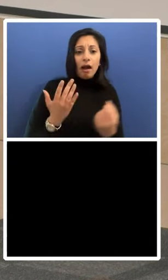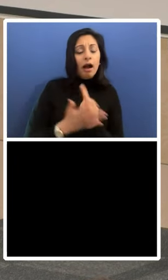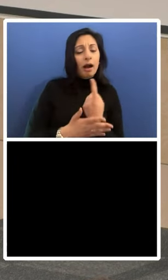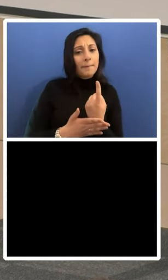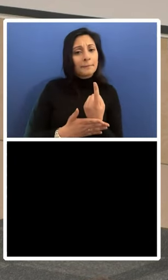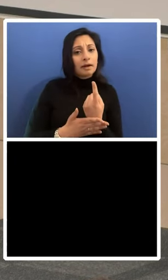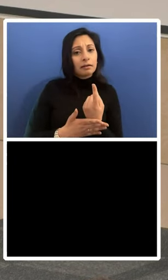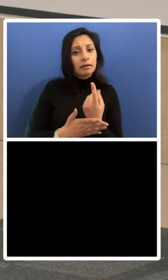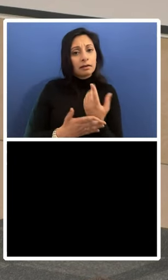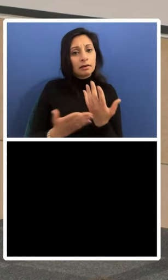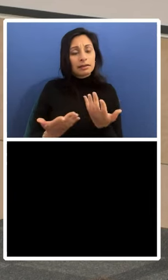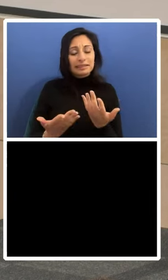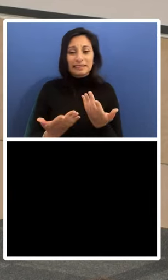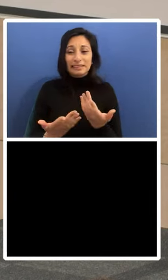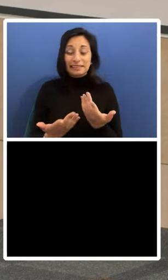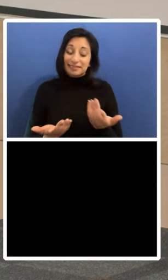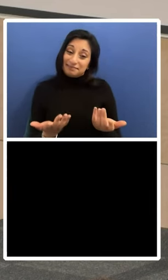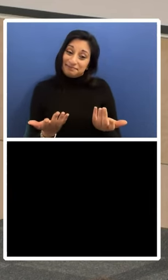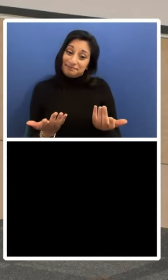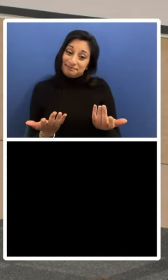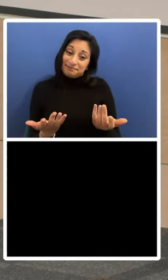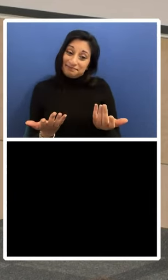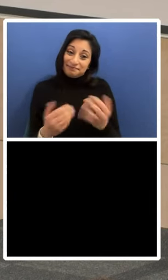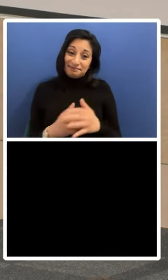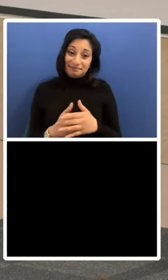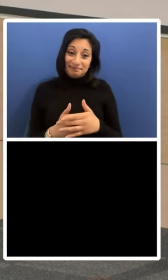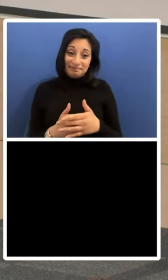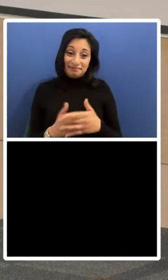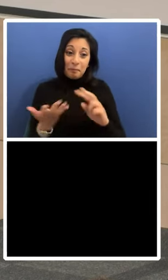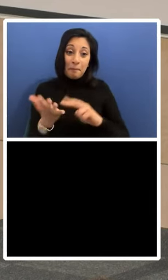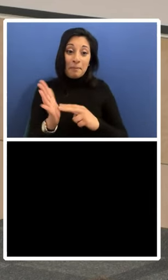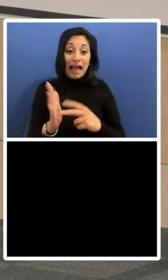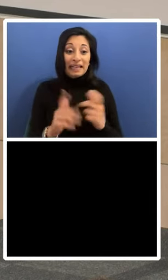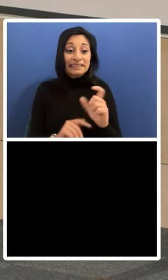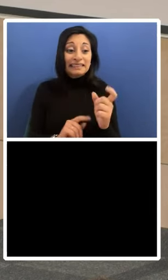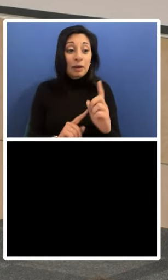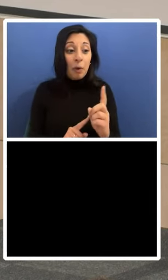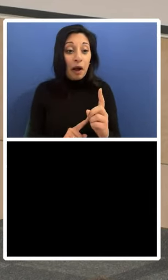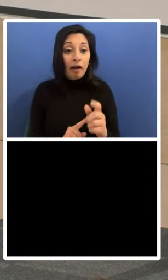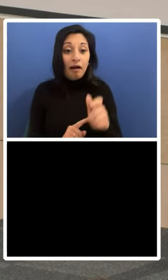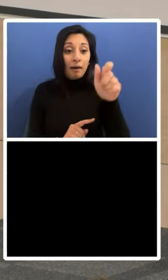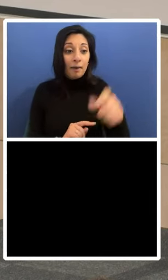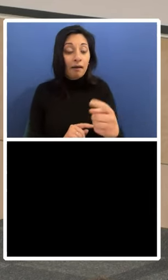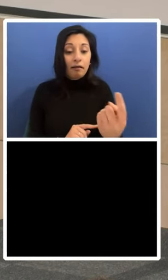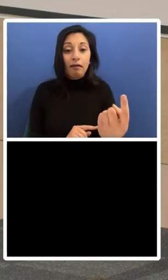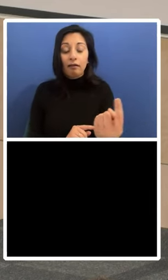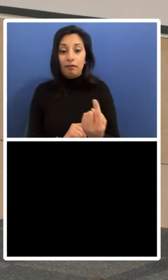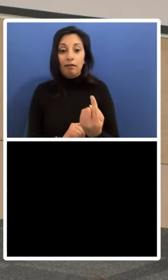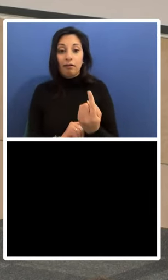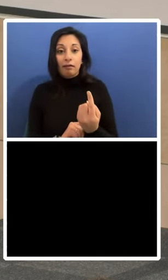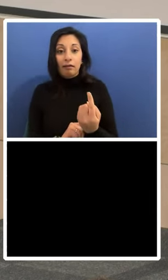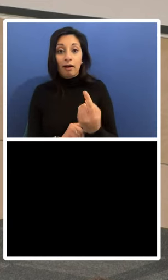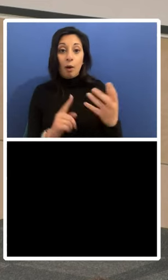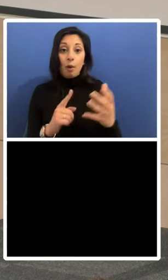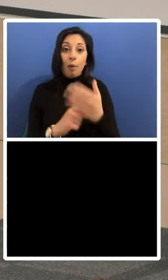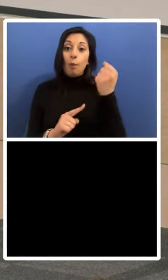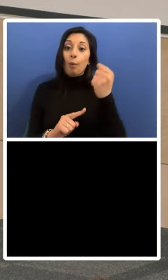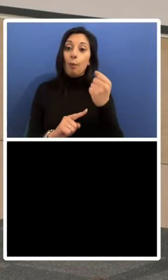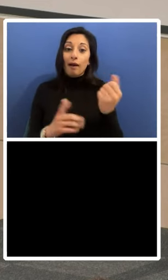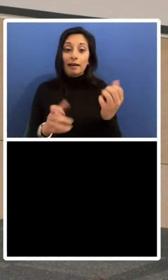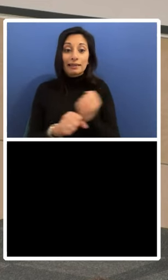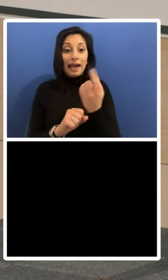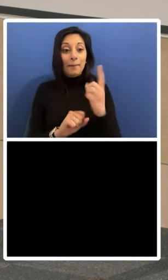just like, okay, I've been screwed over again. Whatever. Like, what's yeah. plan C? And then this guy, Caleb, the big antagonist of the book, stands up and says, the winner of the game is